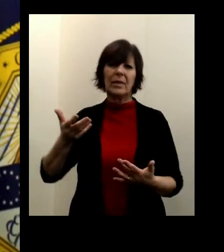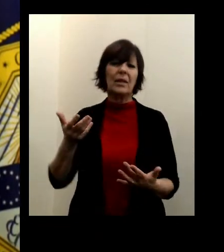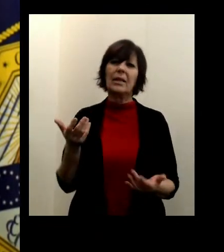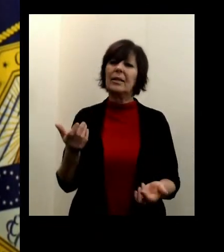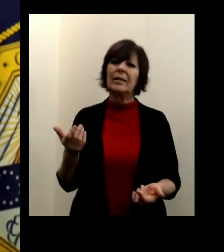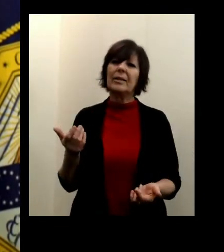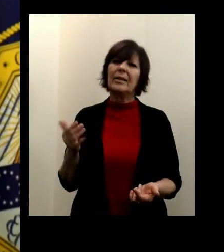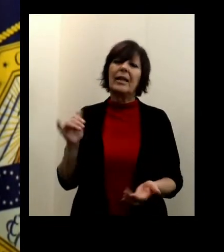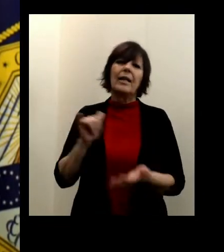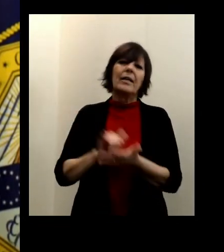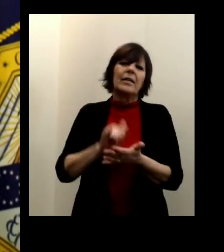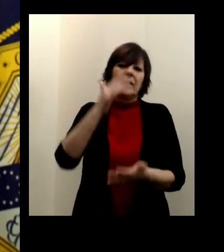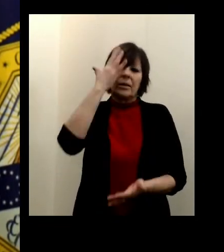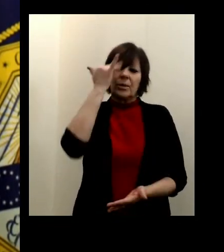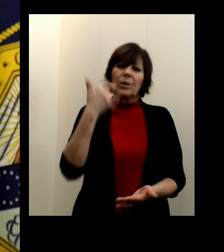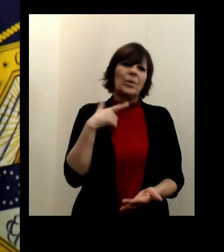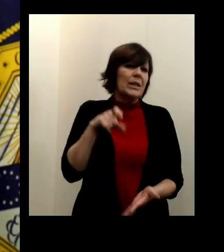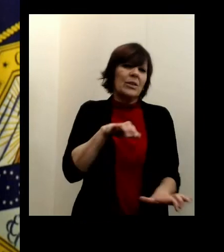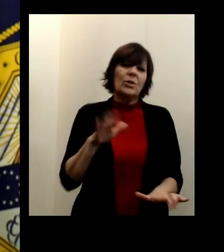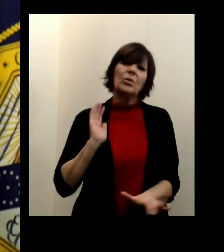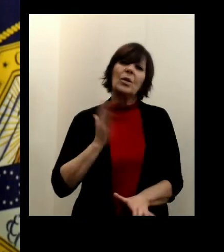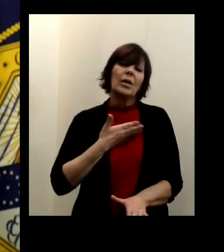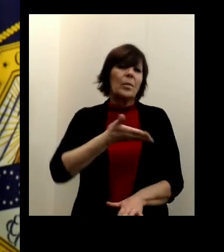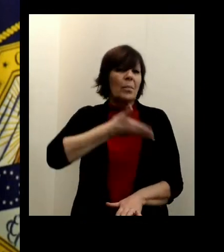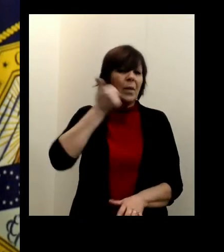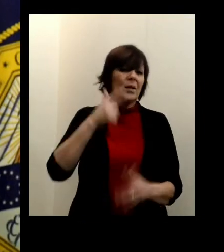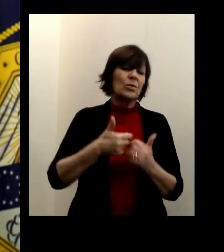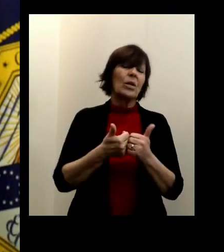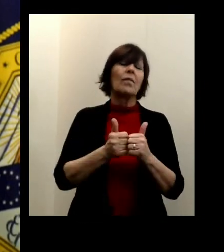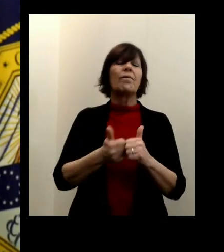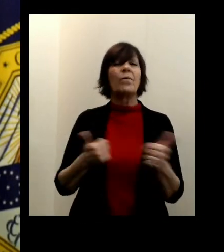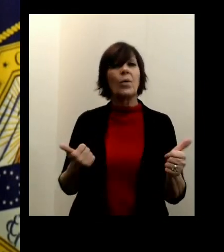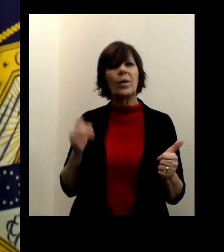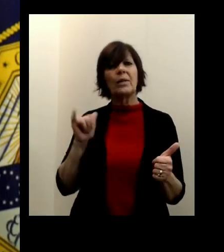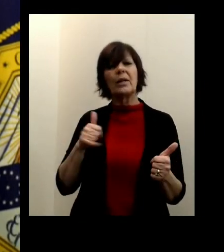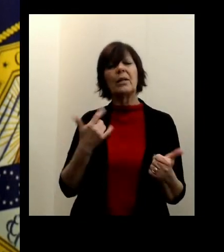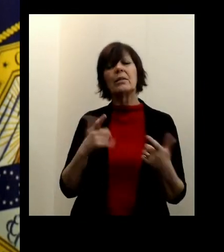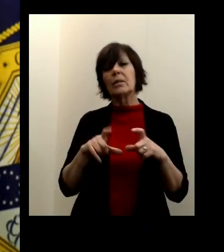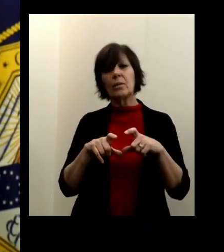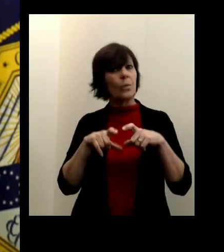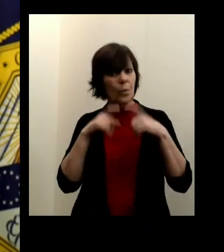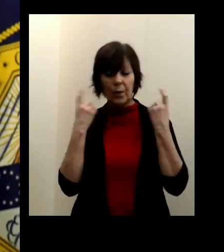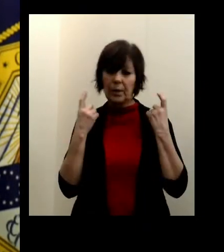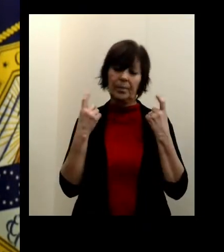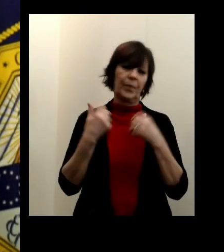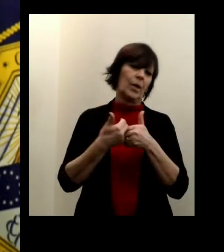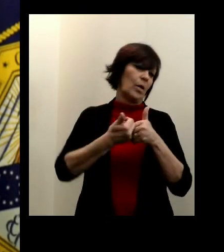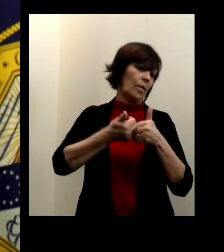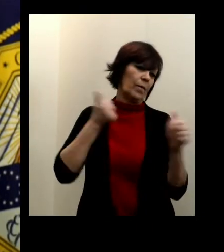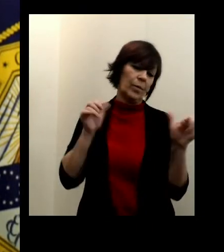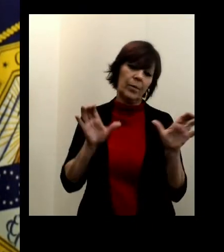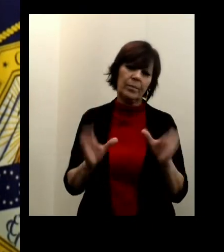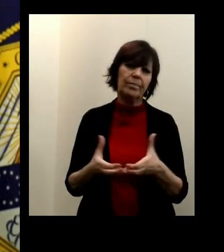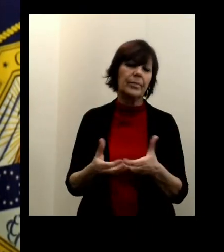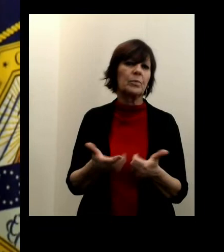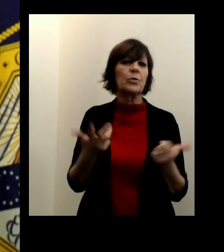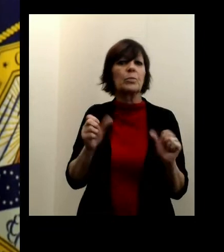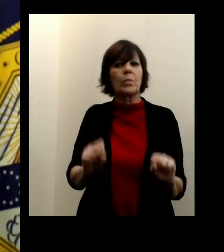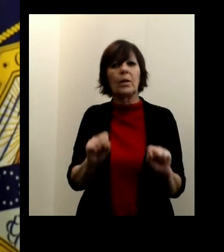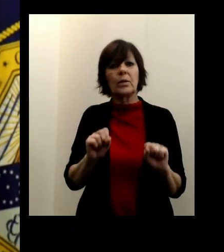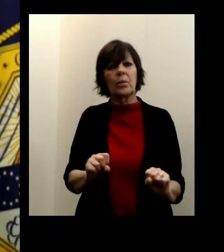And that's why we just need to do our best to avoid that scenario by wearing our masks and avoiding small gatherings as much as